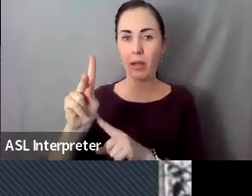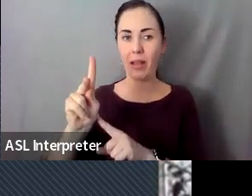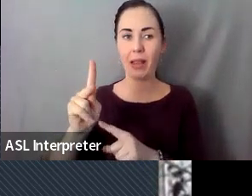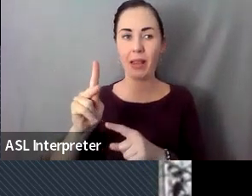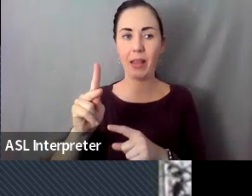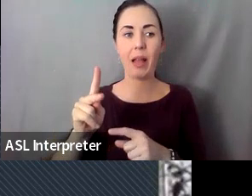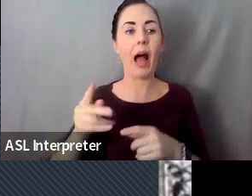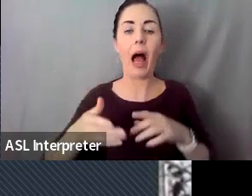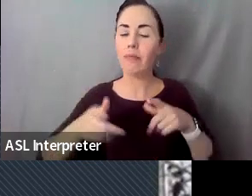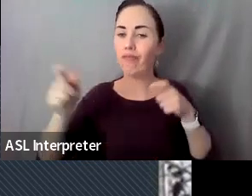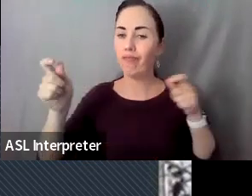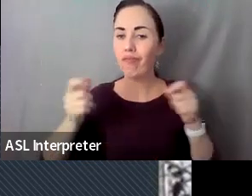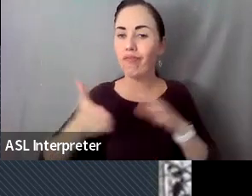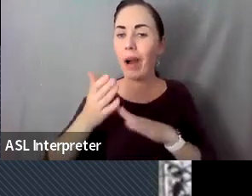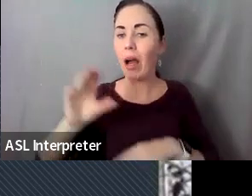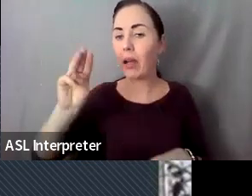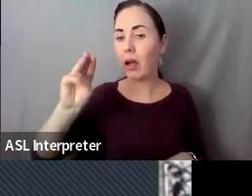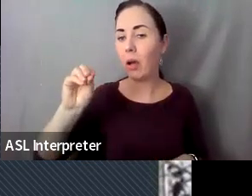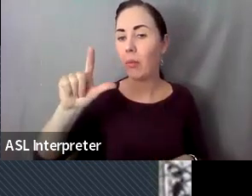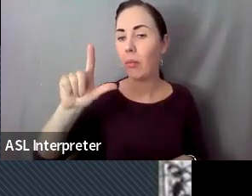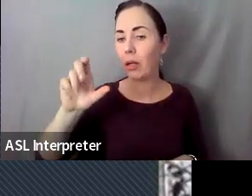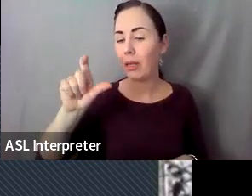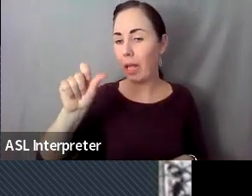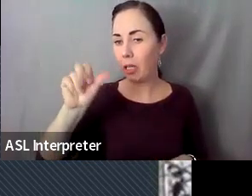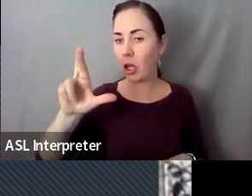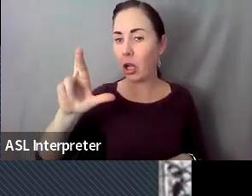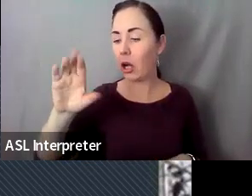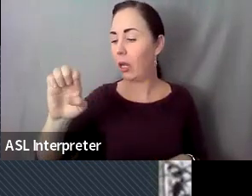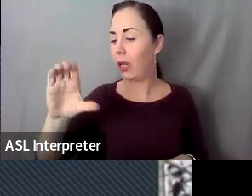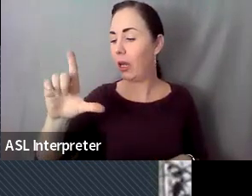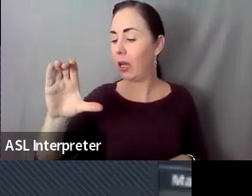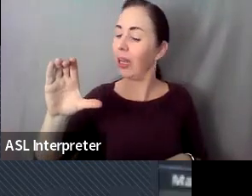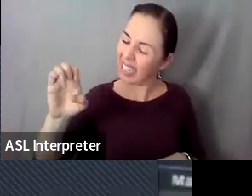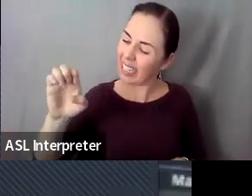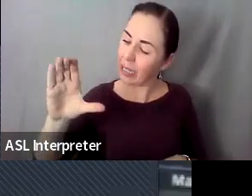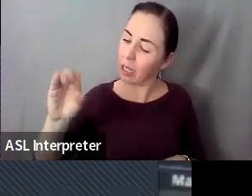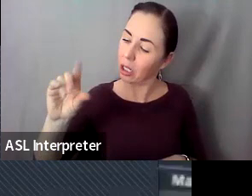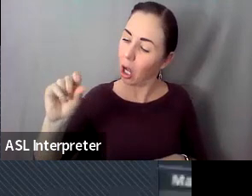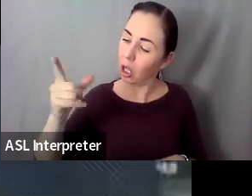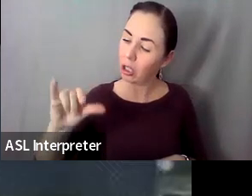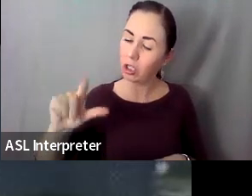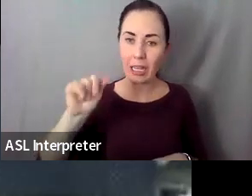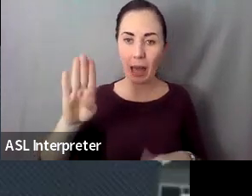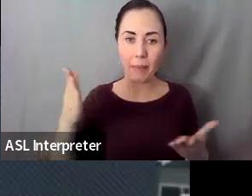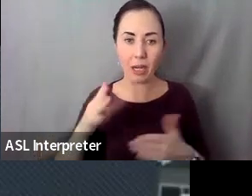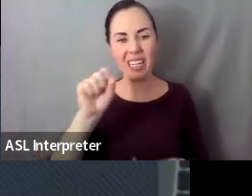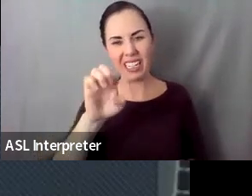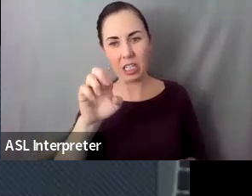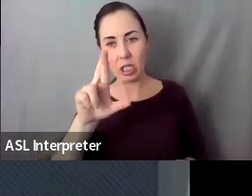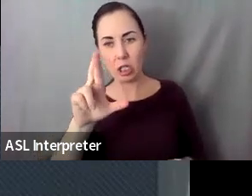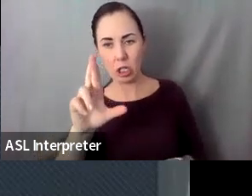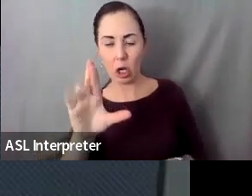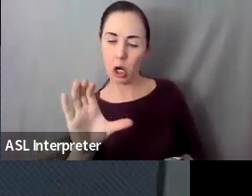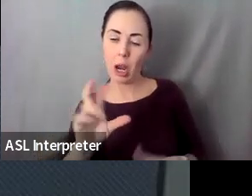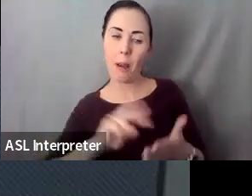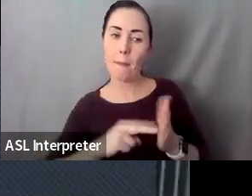run the Molecular Ecology Lab here at CERC. Now, molecular ecology just means that we use DNA to study a lot